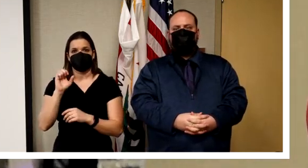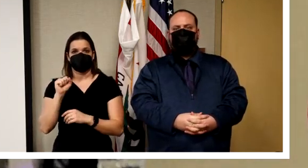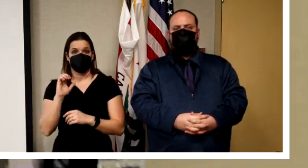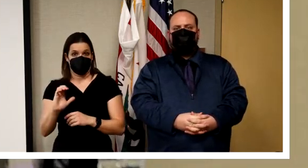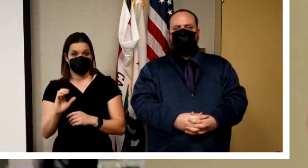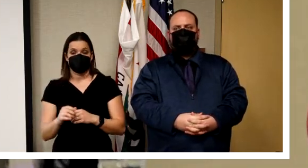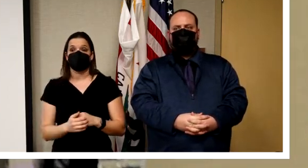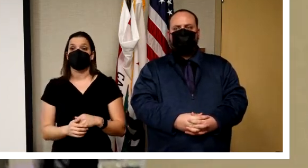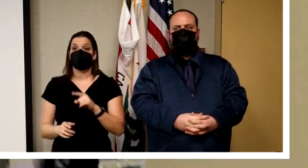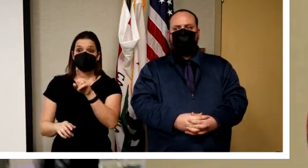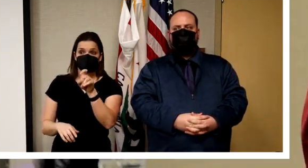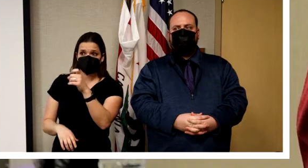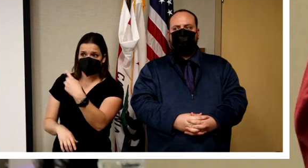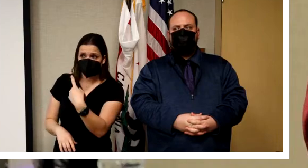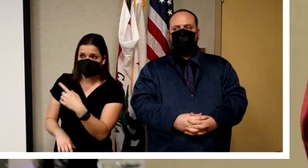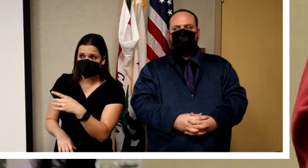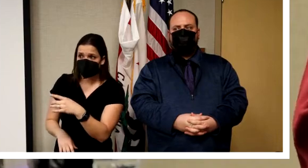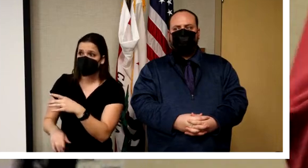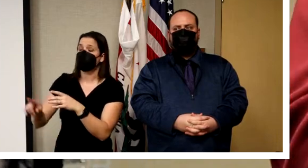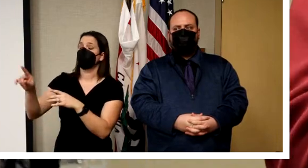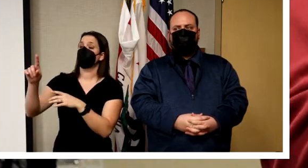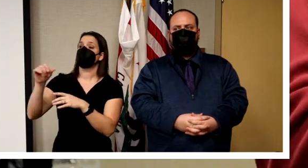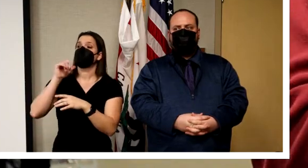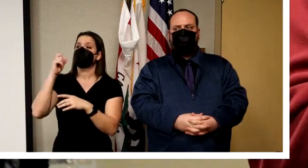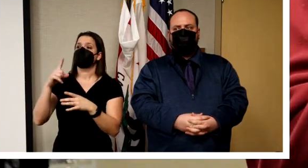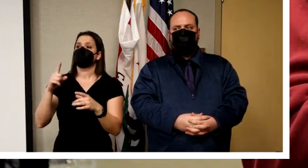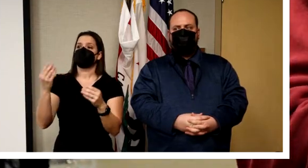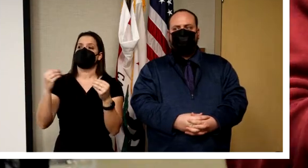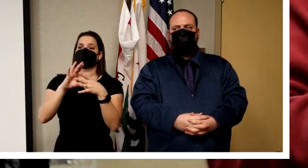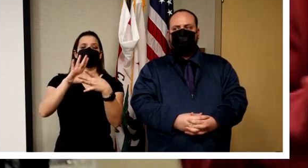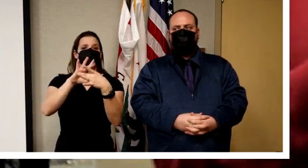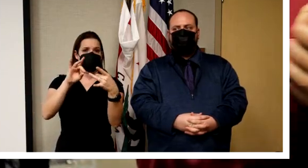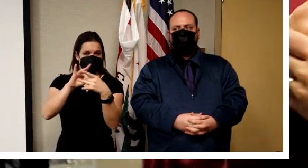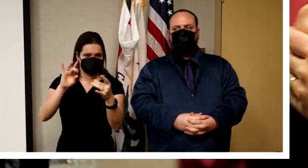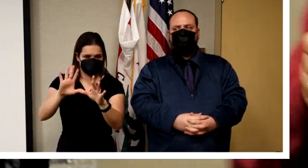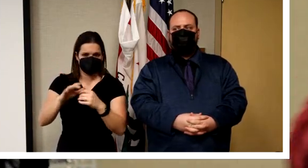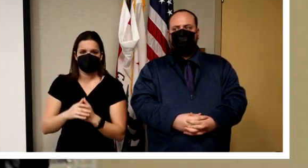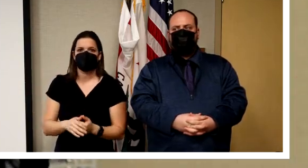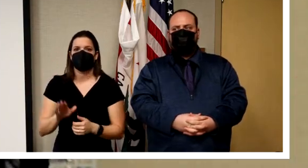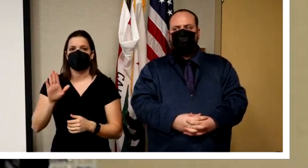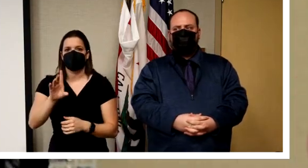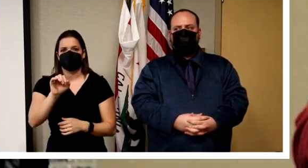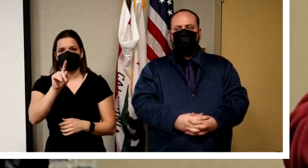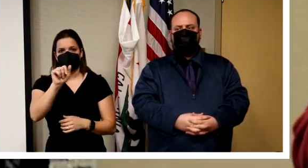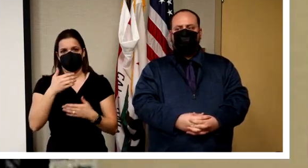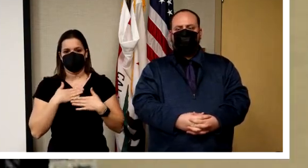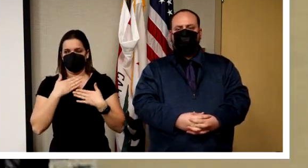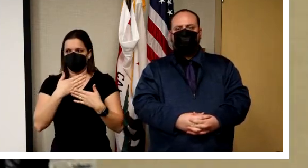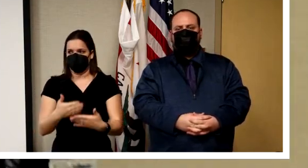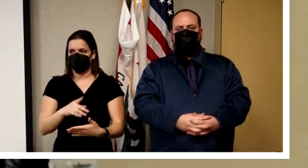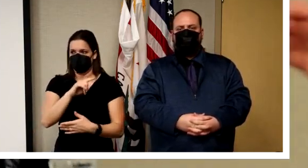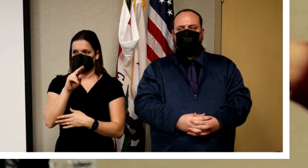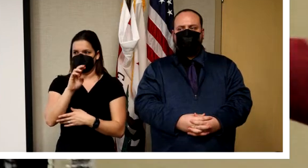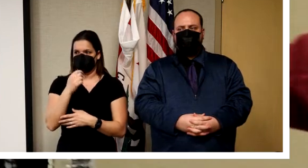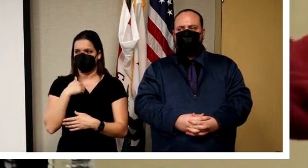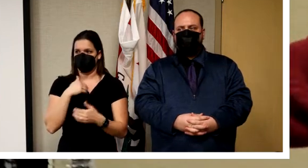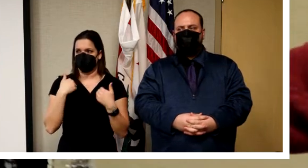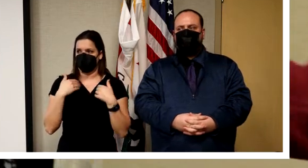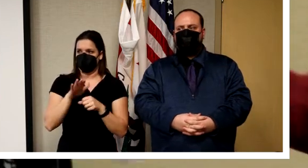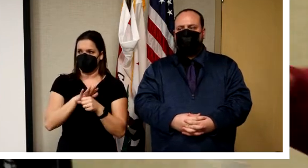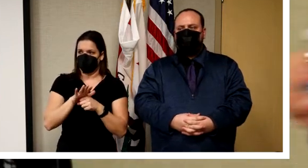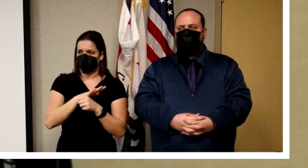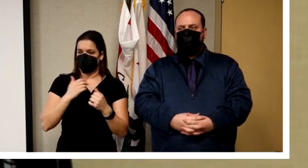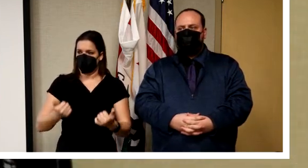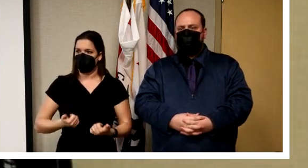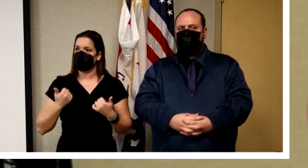Okay, you have a question, sir? I don't have a question, I have more of a statement. So based on the data that you have provided and the zones that we have in the area where